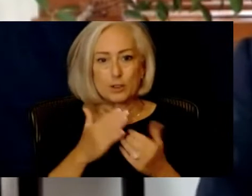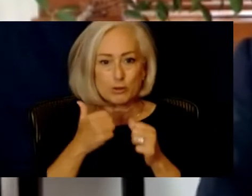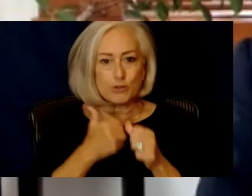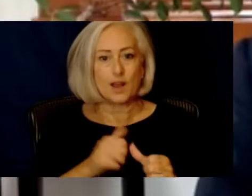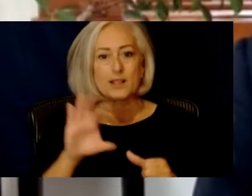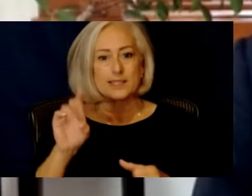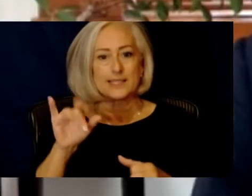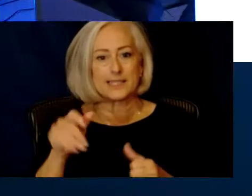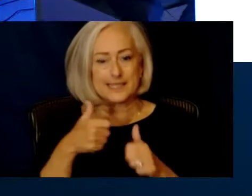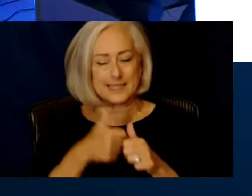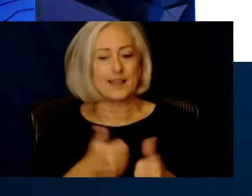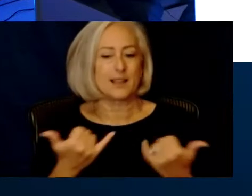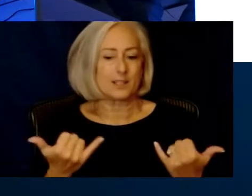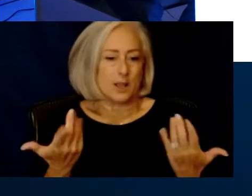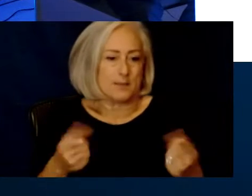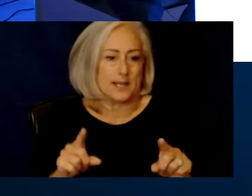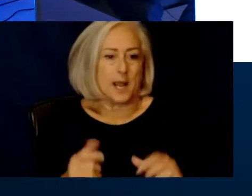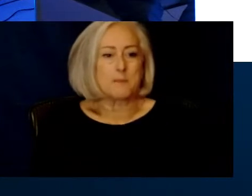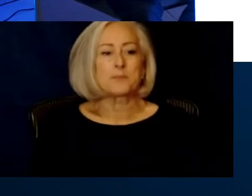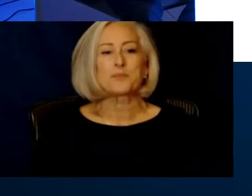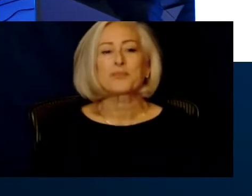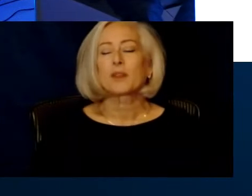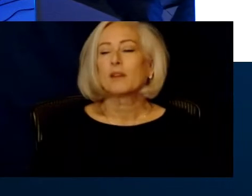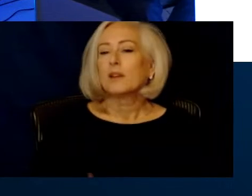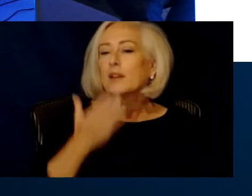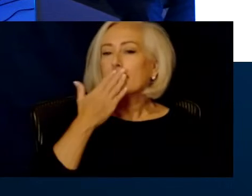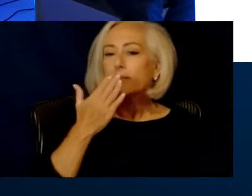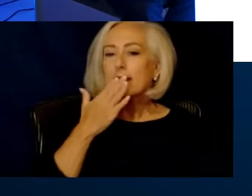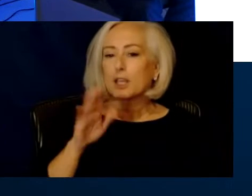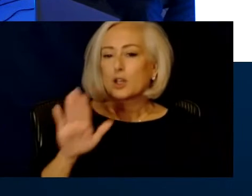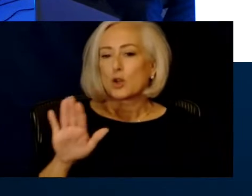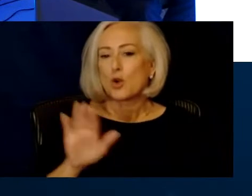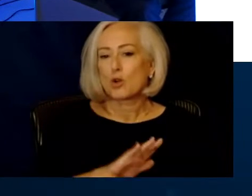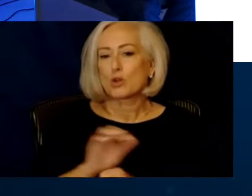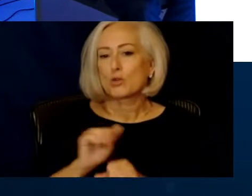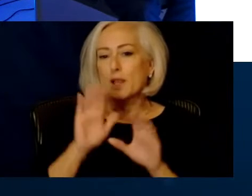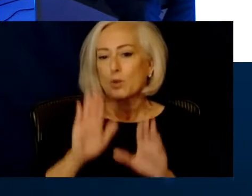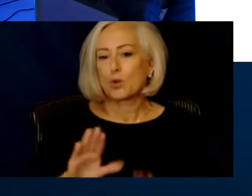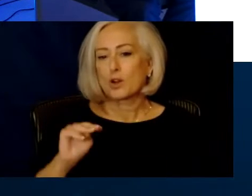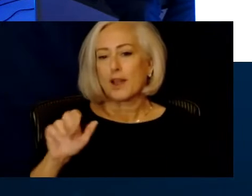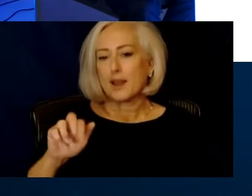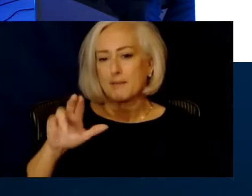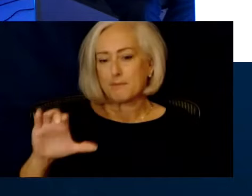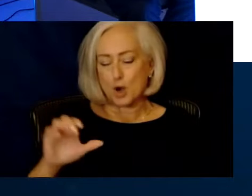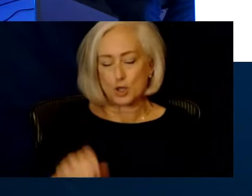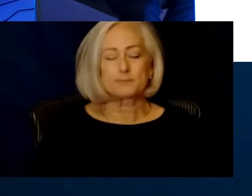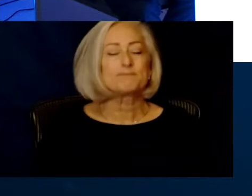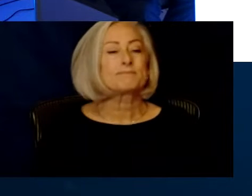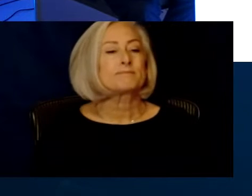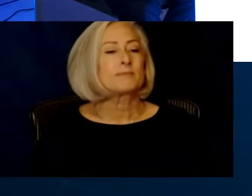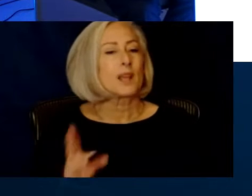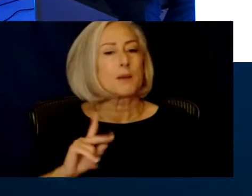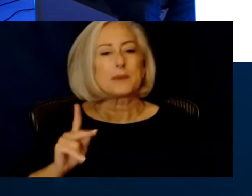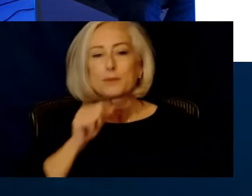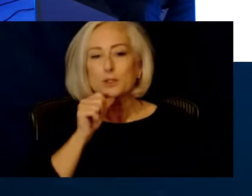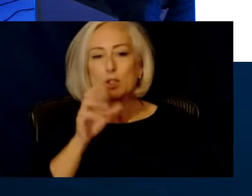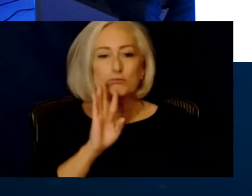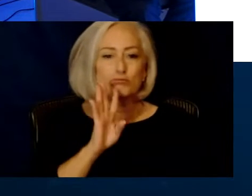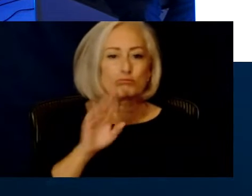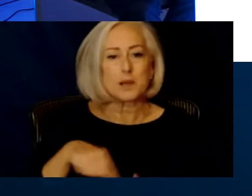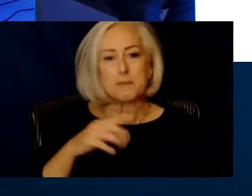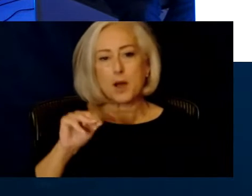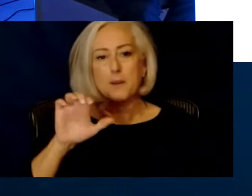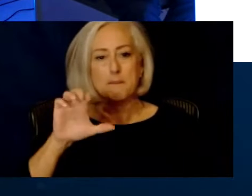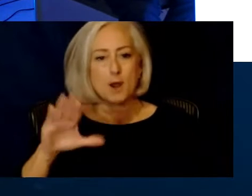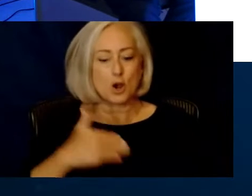now. Thank you, and thanks for the great work on MARC too, Metropolitan Area Regional Council. People don't talk about MARC a lot. It's something that's kind of out there in the